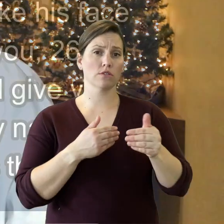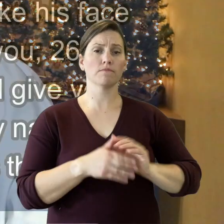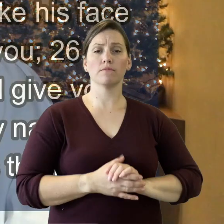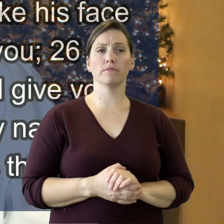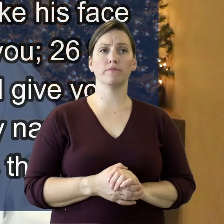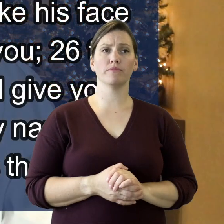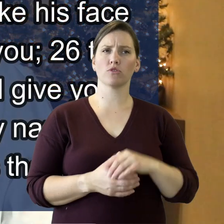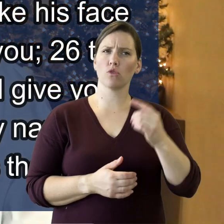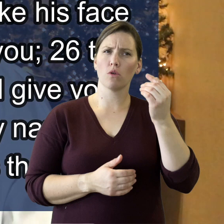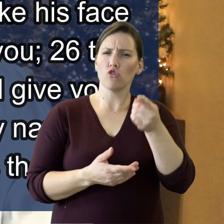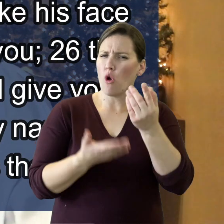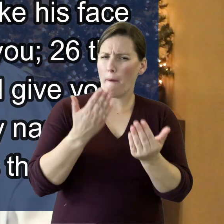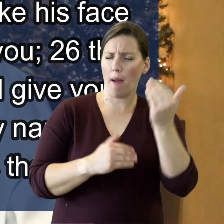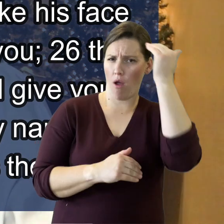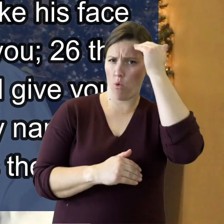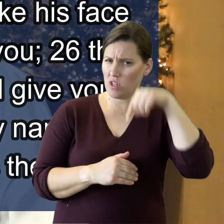think you'll recognize these verses.